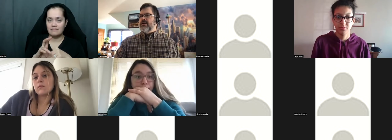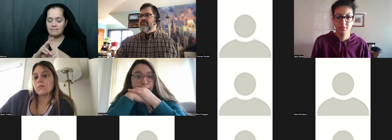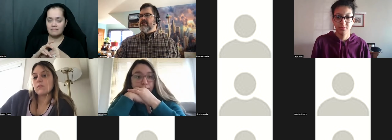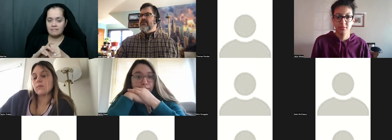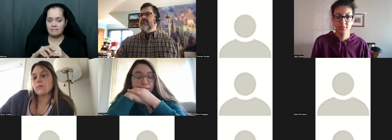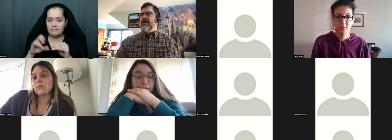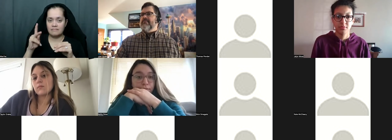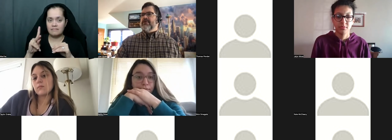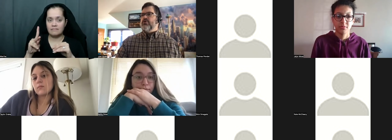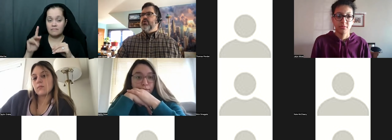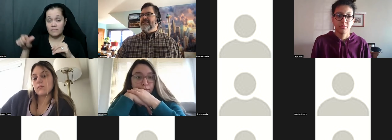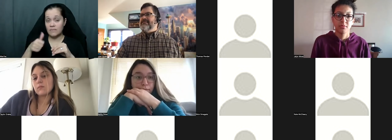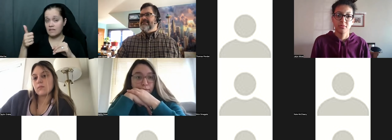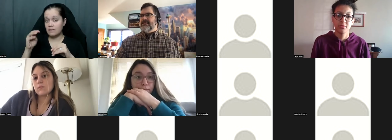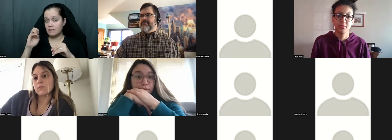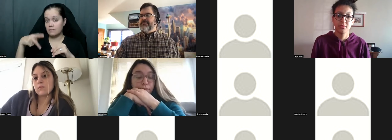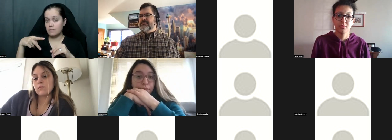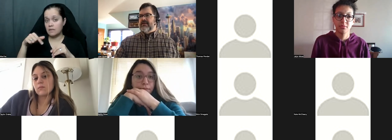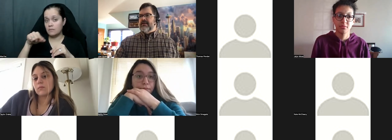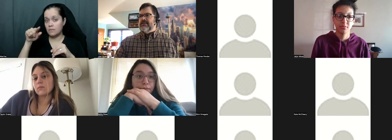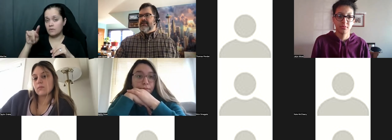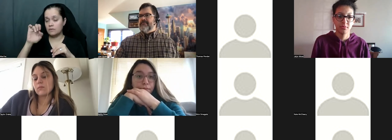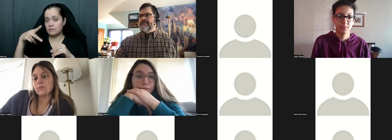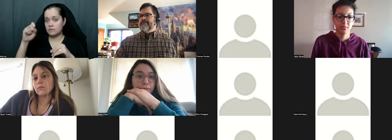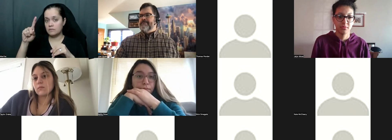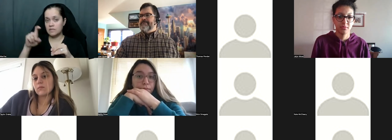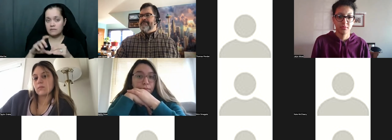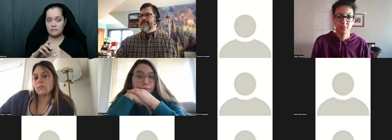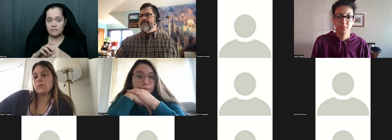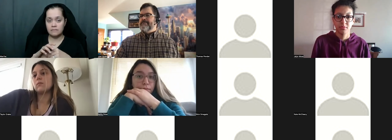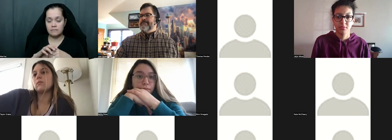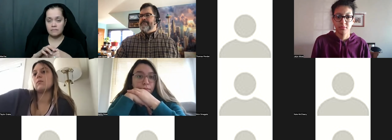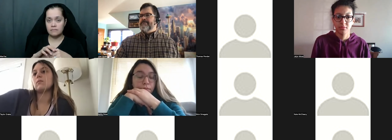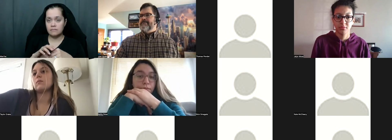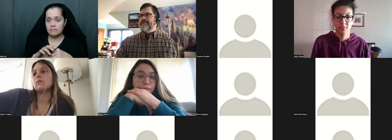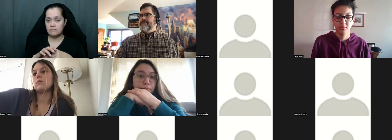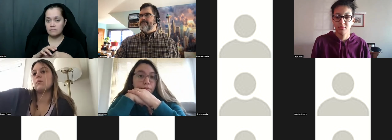Okay, do I have any other map quiz tips then?